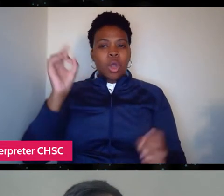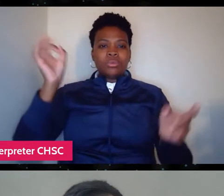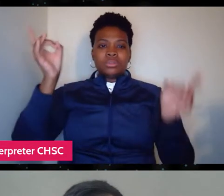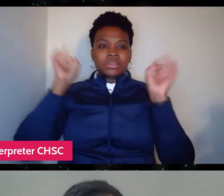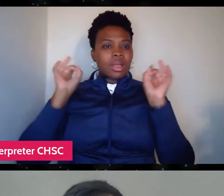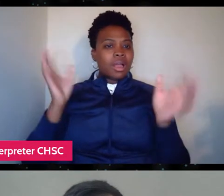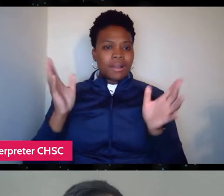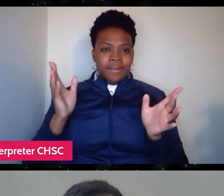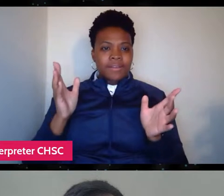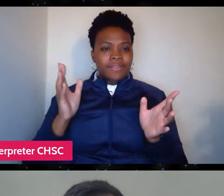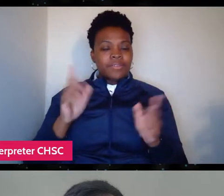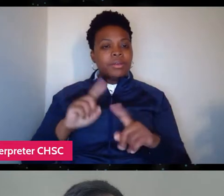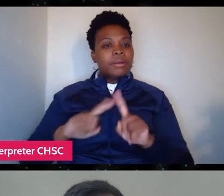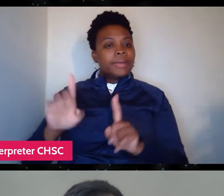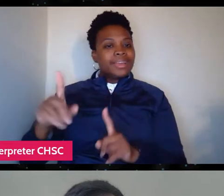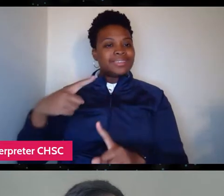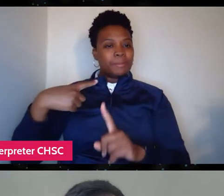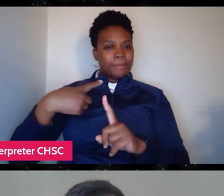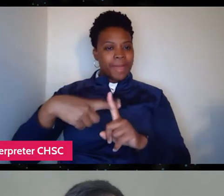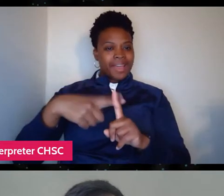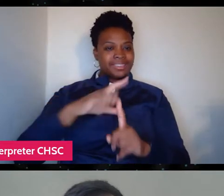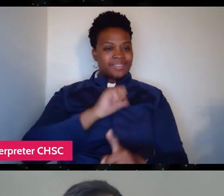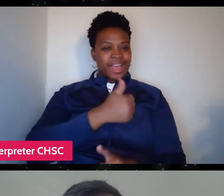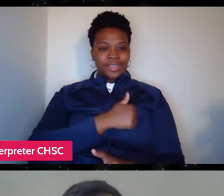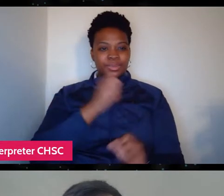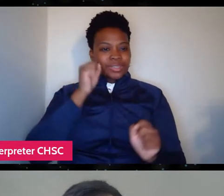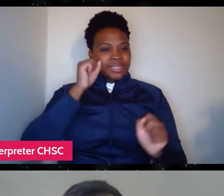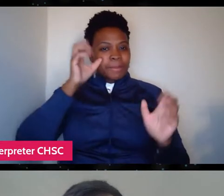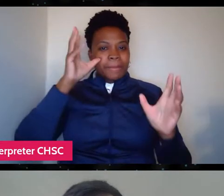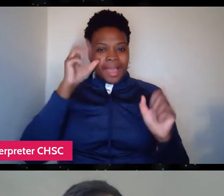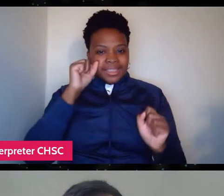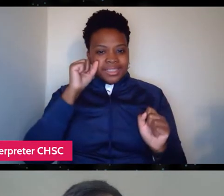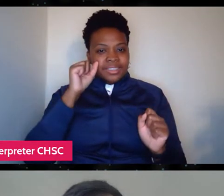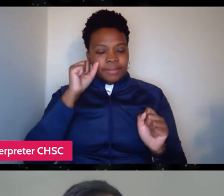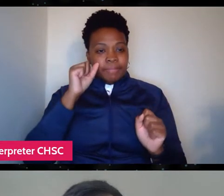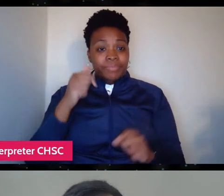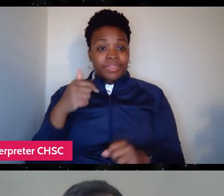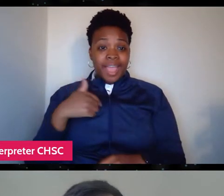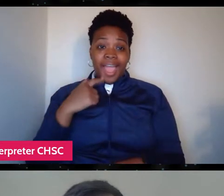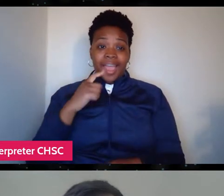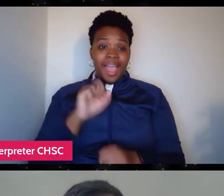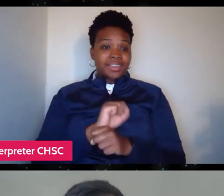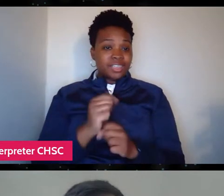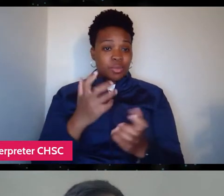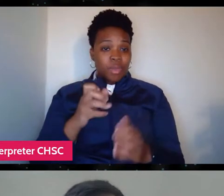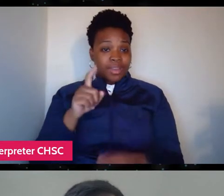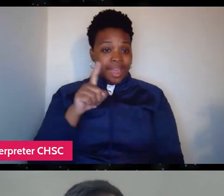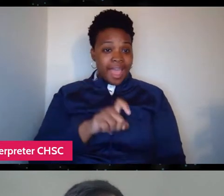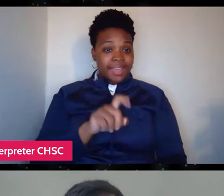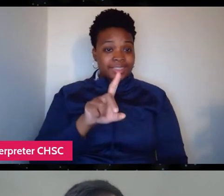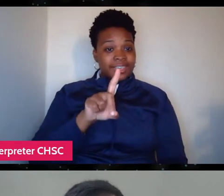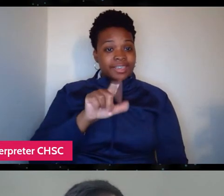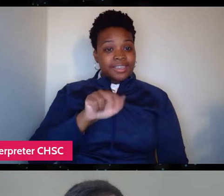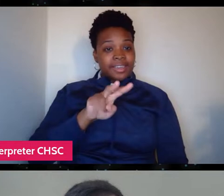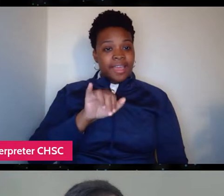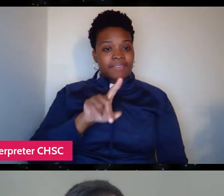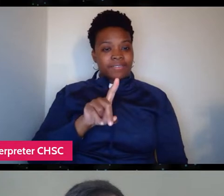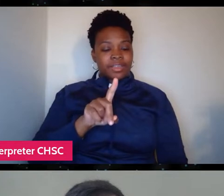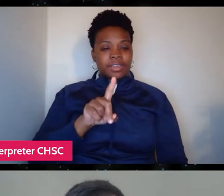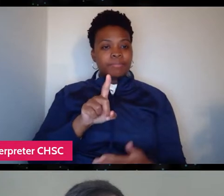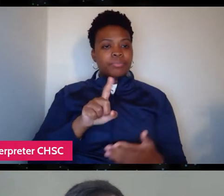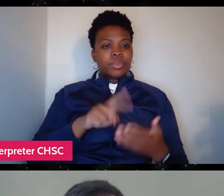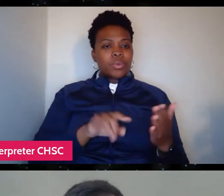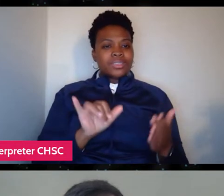but just his positive attitude is so amazing. And I would love to ask you, David, what it's like right now